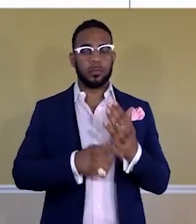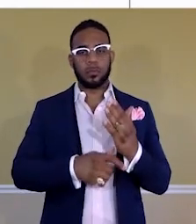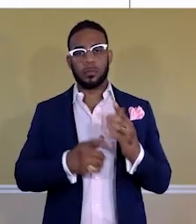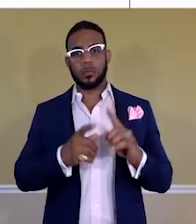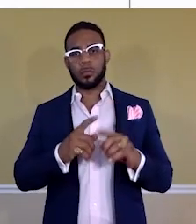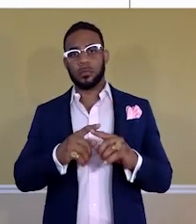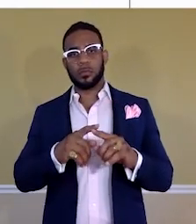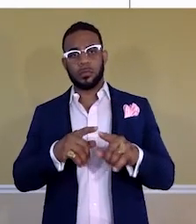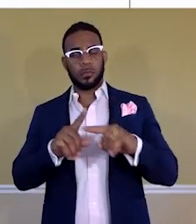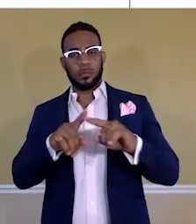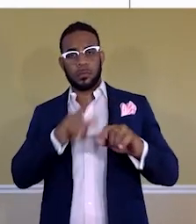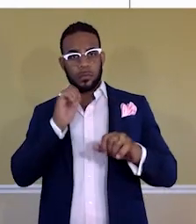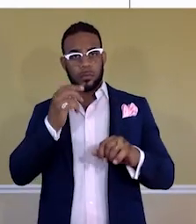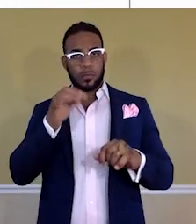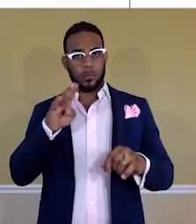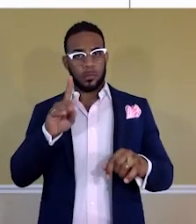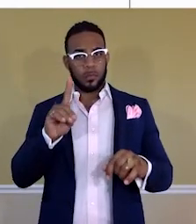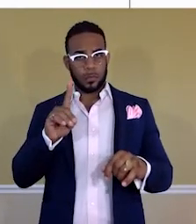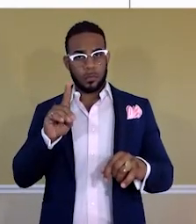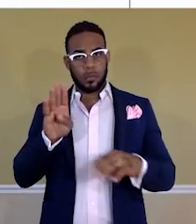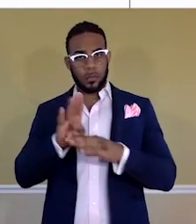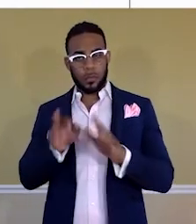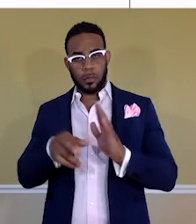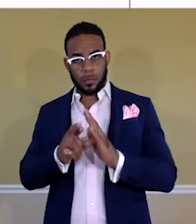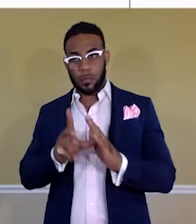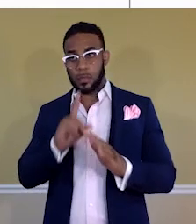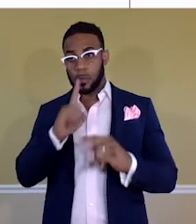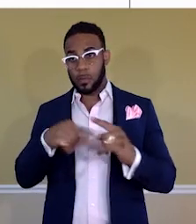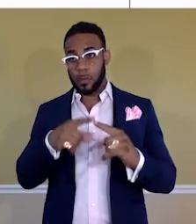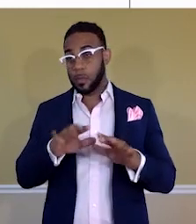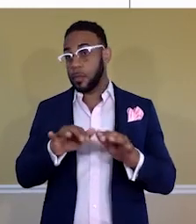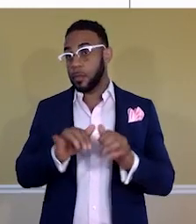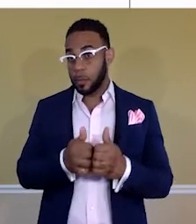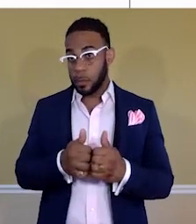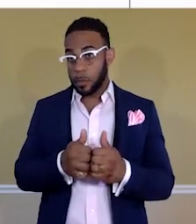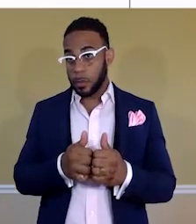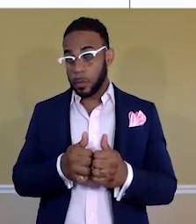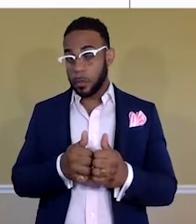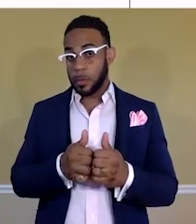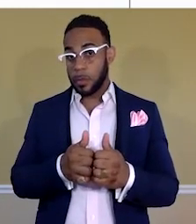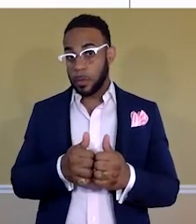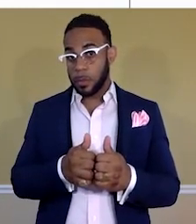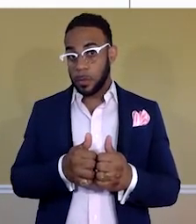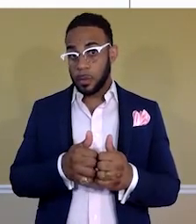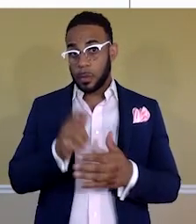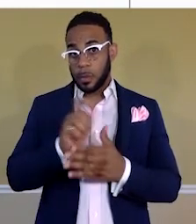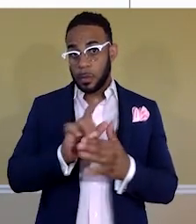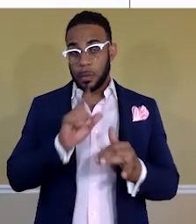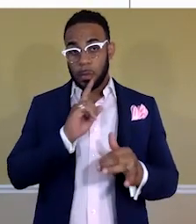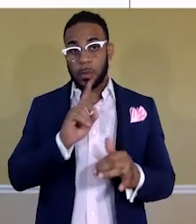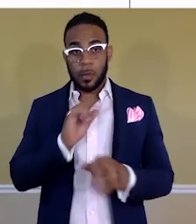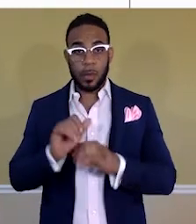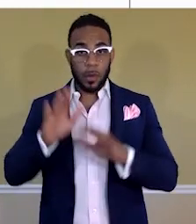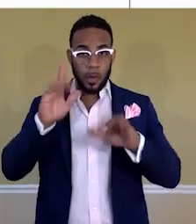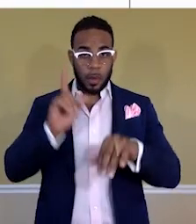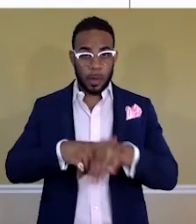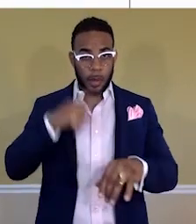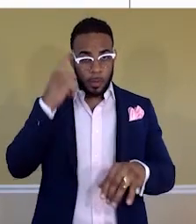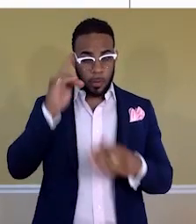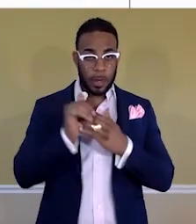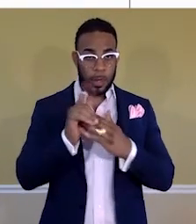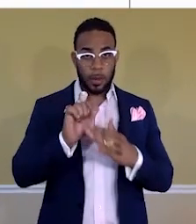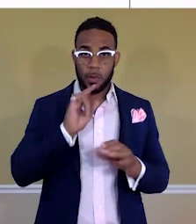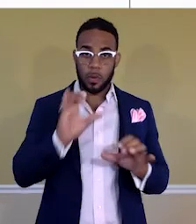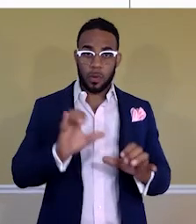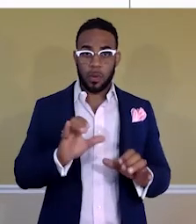first is from Harvard Business Review, which talks about how journaling can be a really great time for leaders to